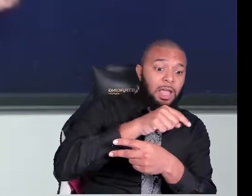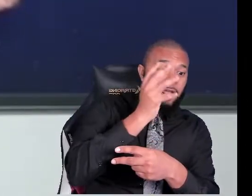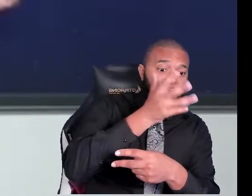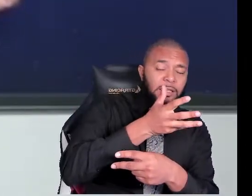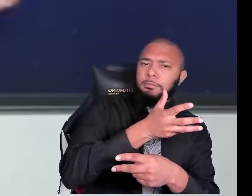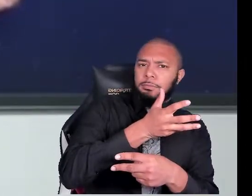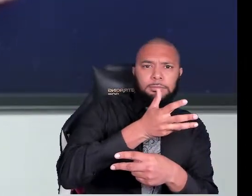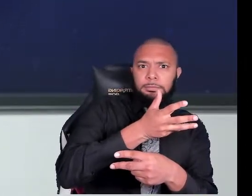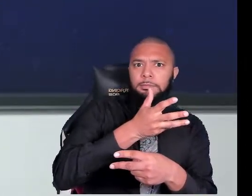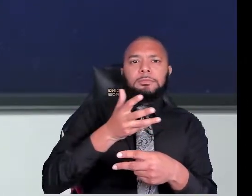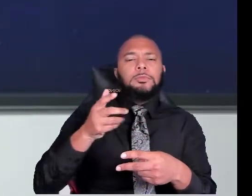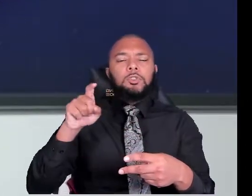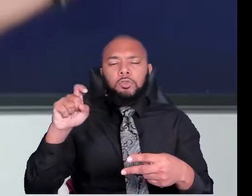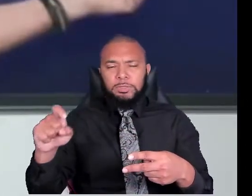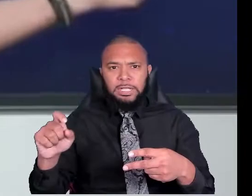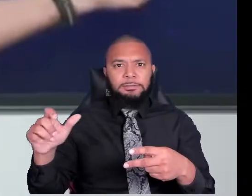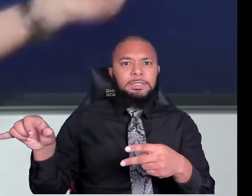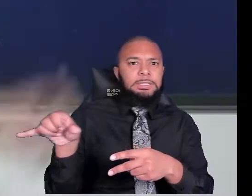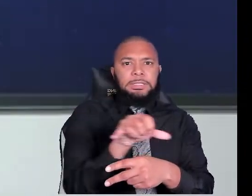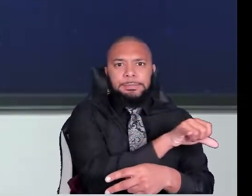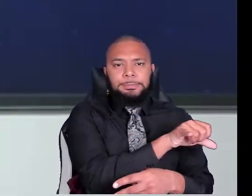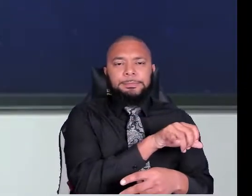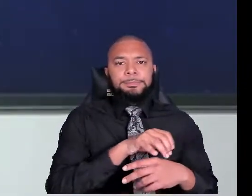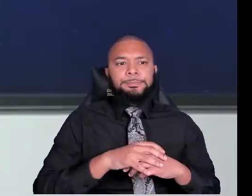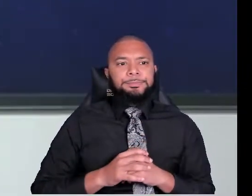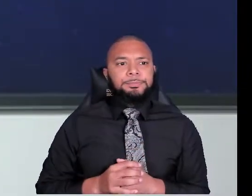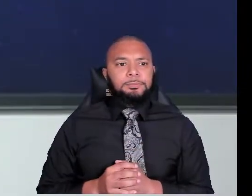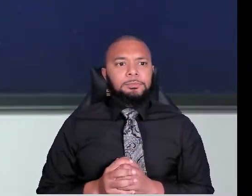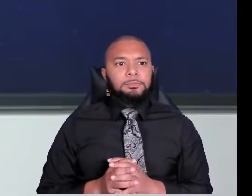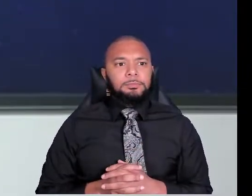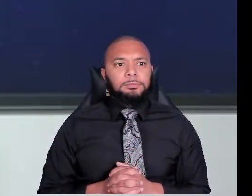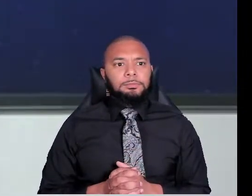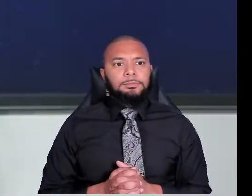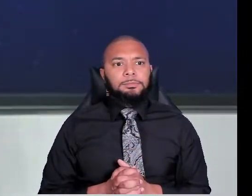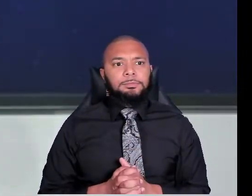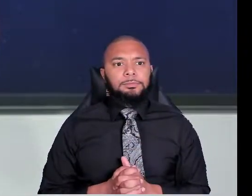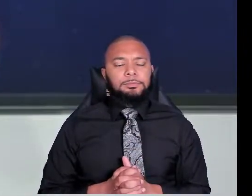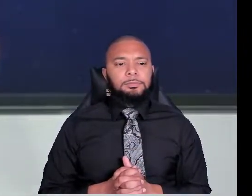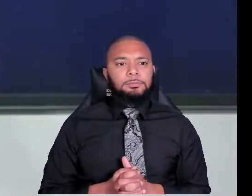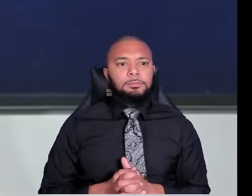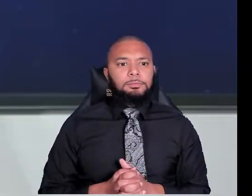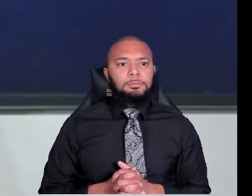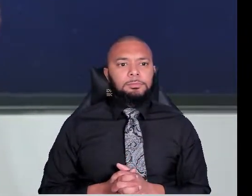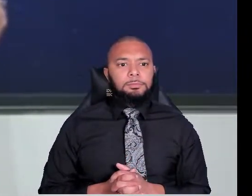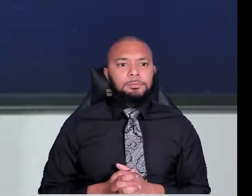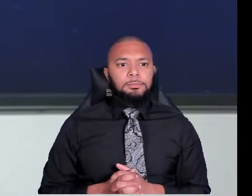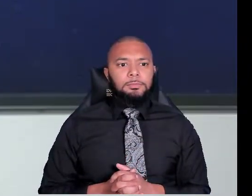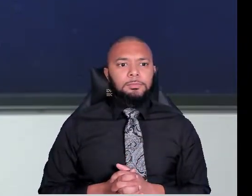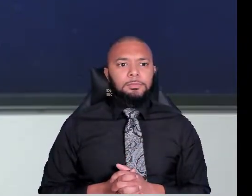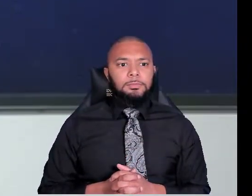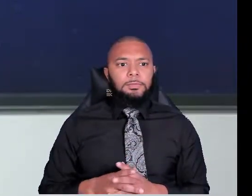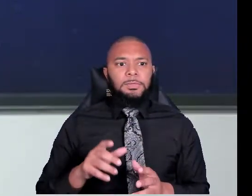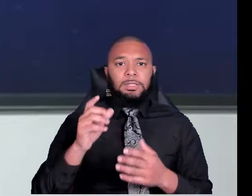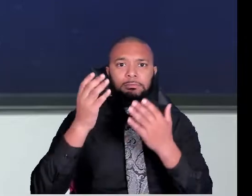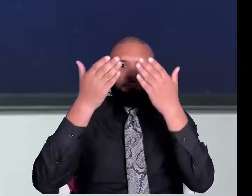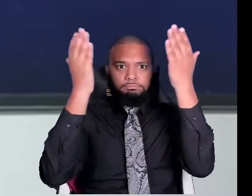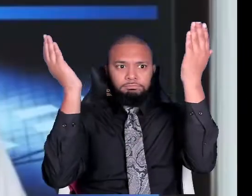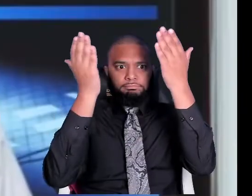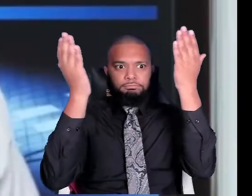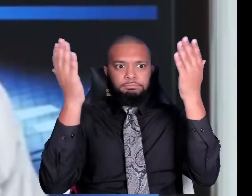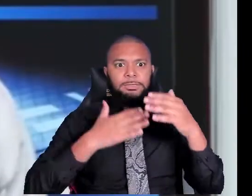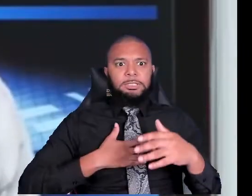left side by negative 2, so I also have to multiply the right side by negative 2. So this is what my system looks like